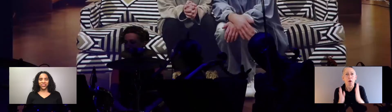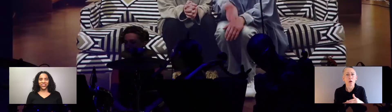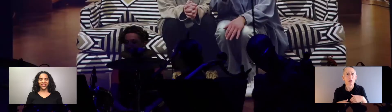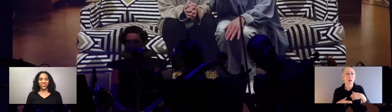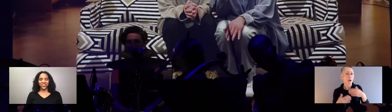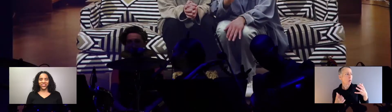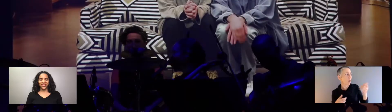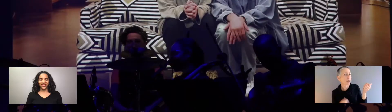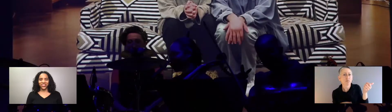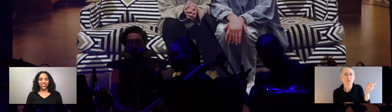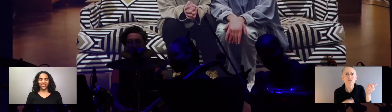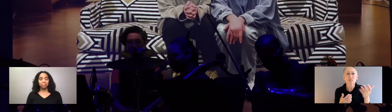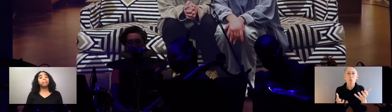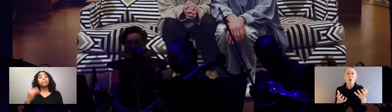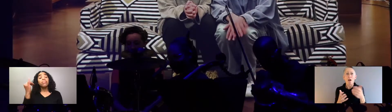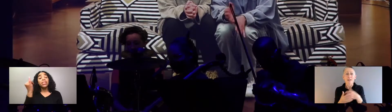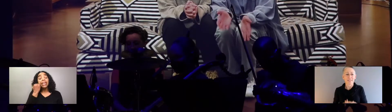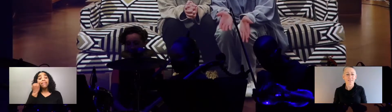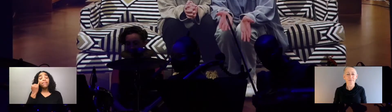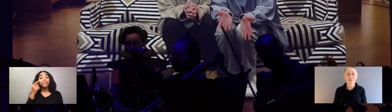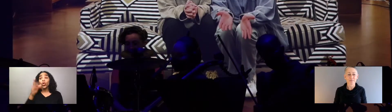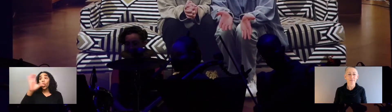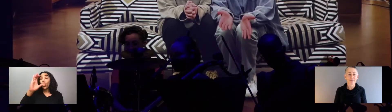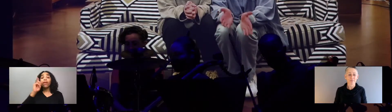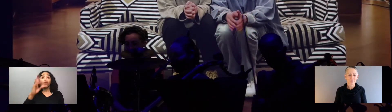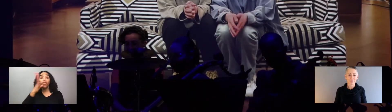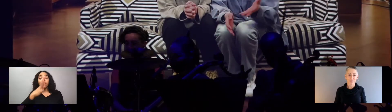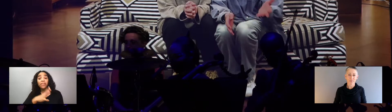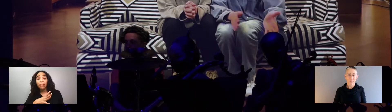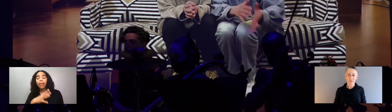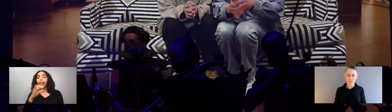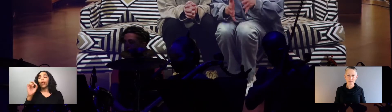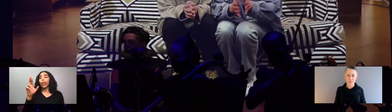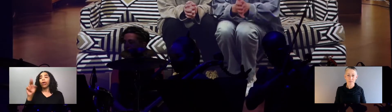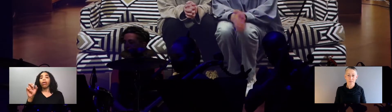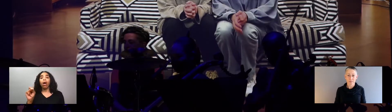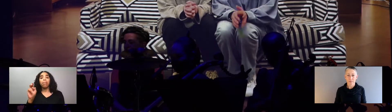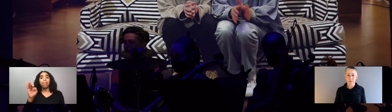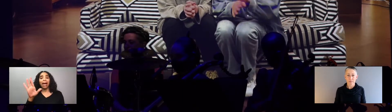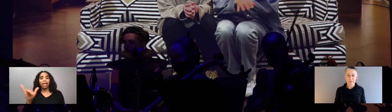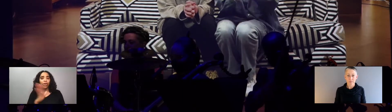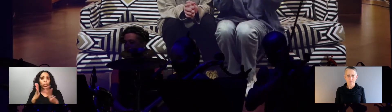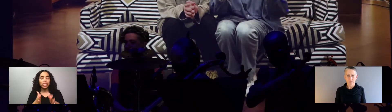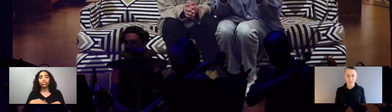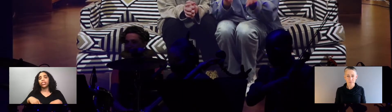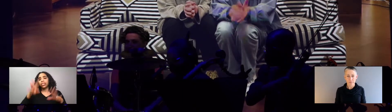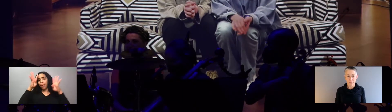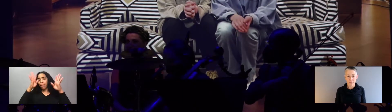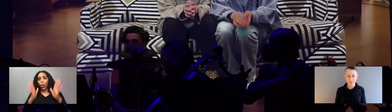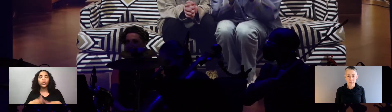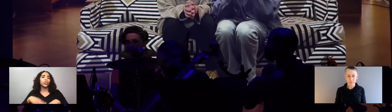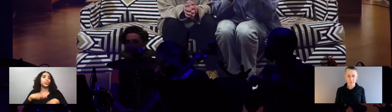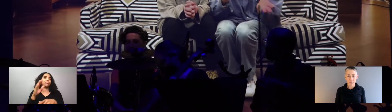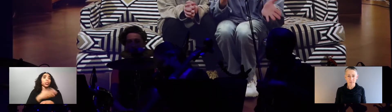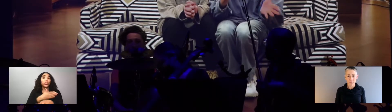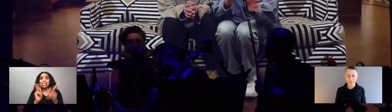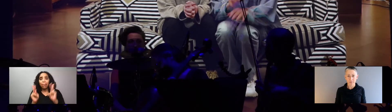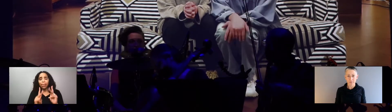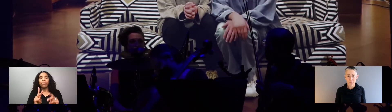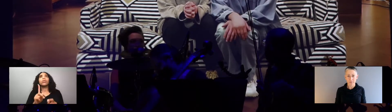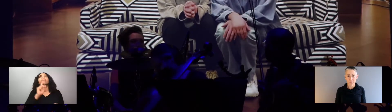When you're looking for female or non-binary musicians or composers or, you know, musical people, you should